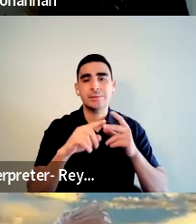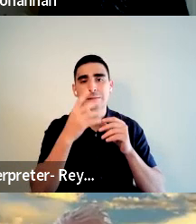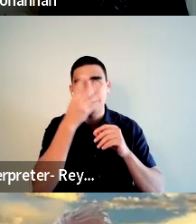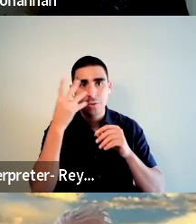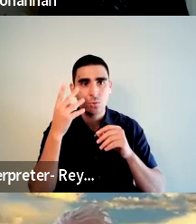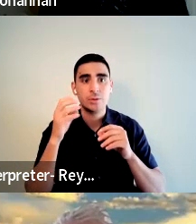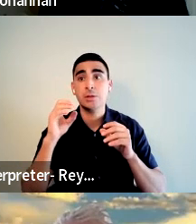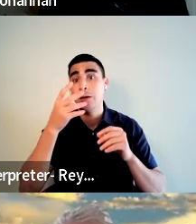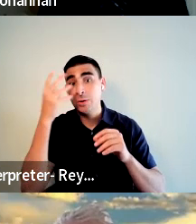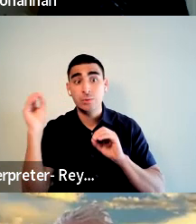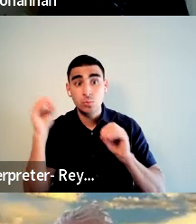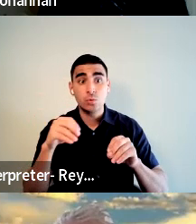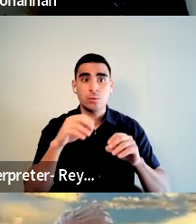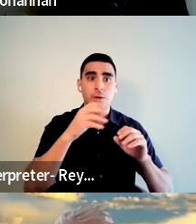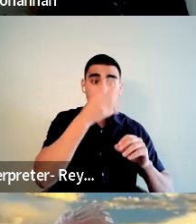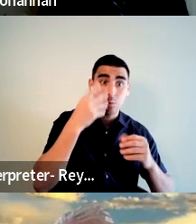and undocumented,